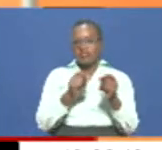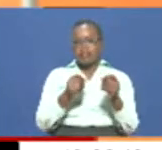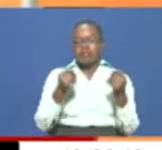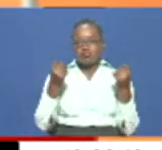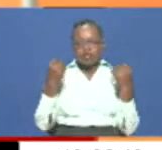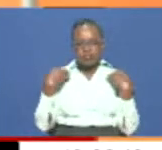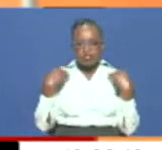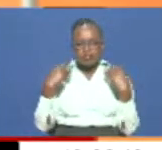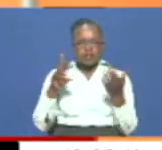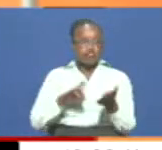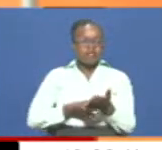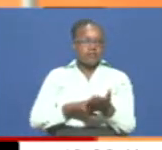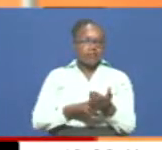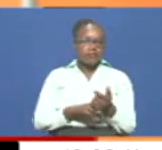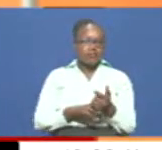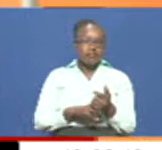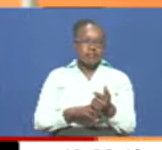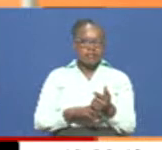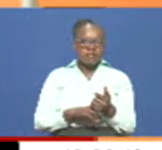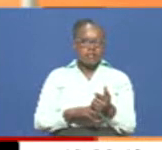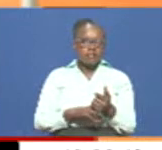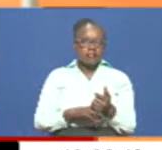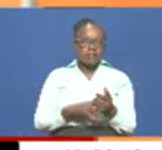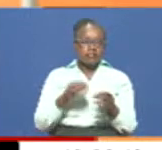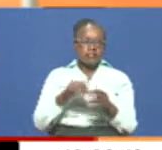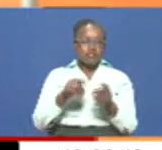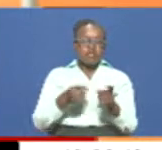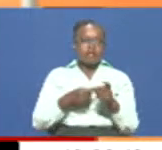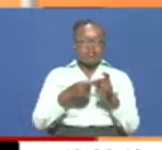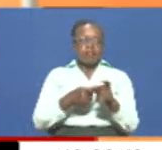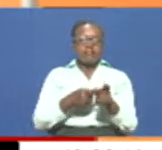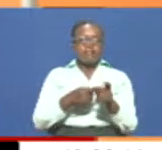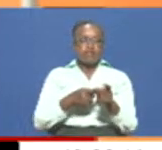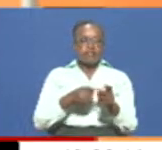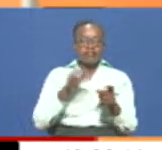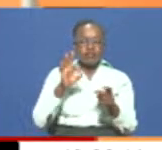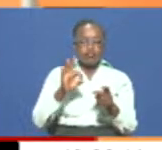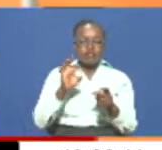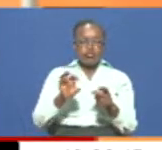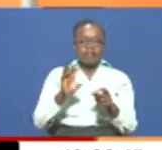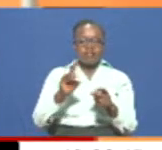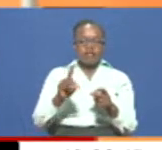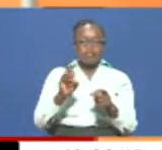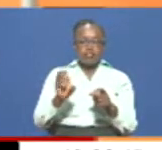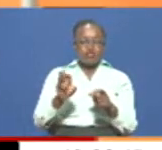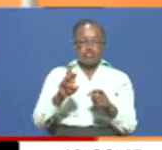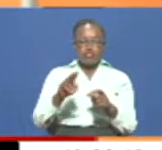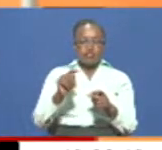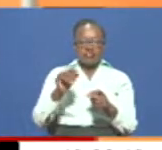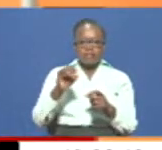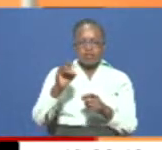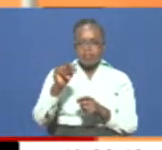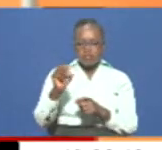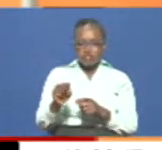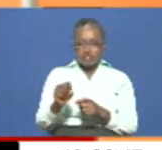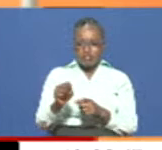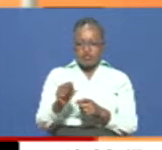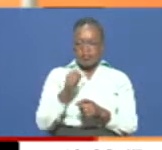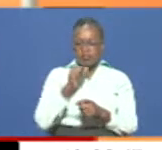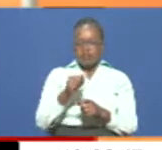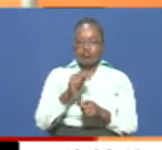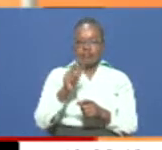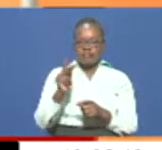Rose Wazike, in her decision to award the Federation certificate instead of KGU, Kenya Golf Union,